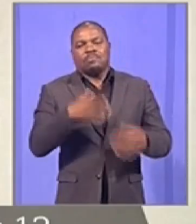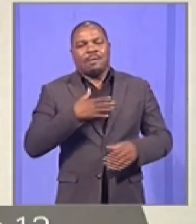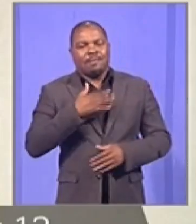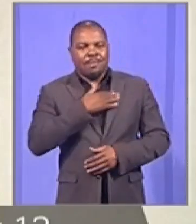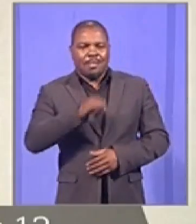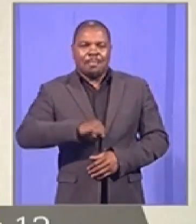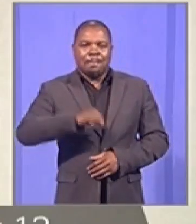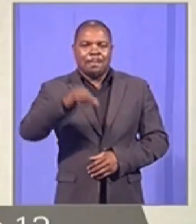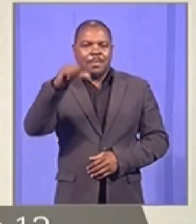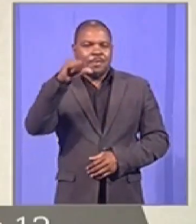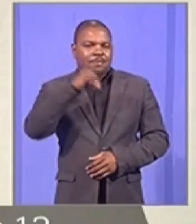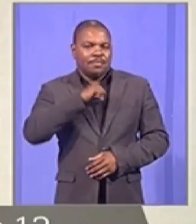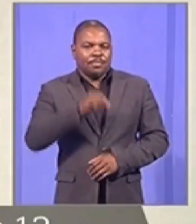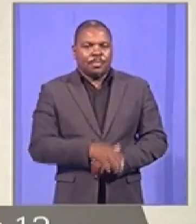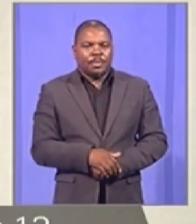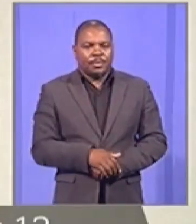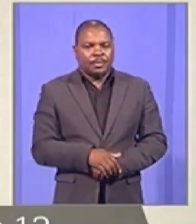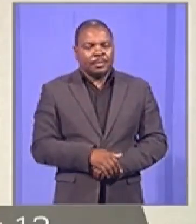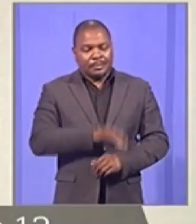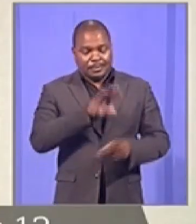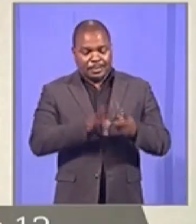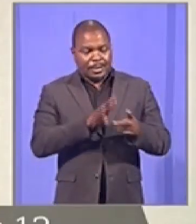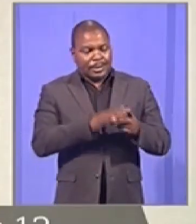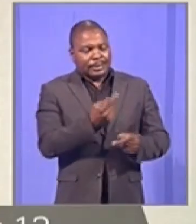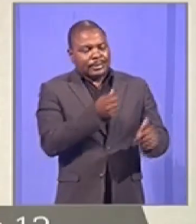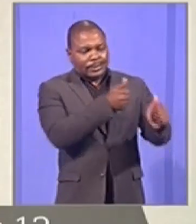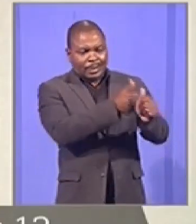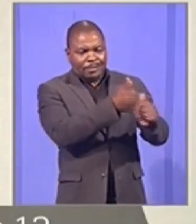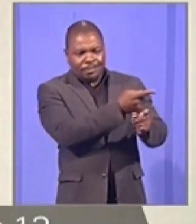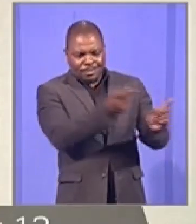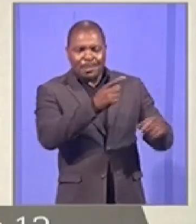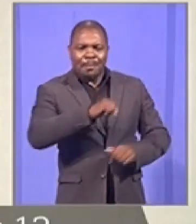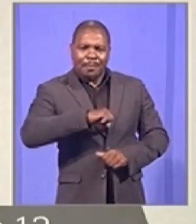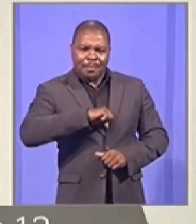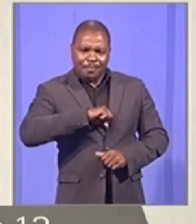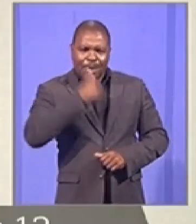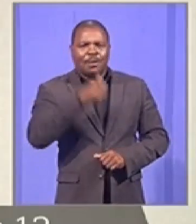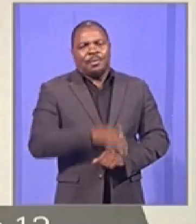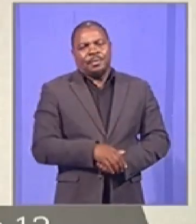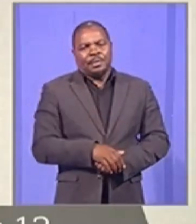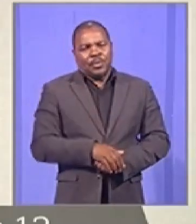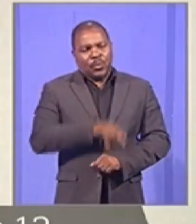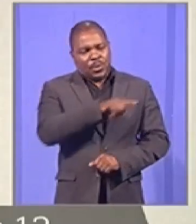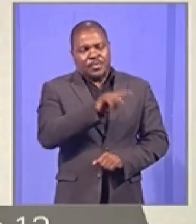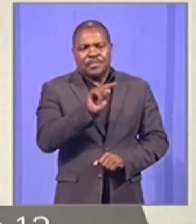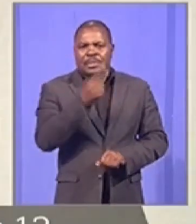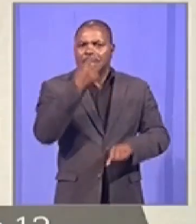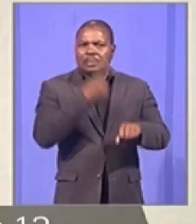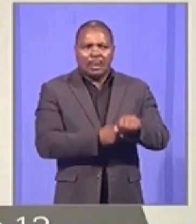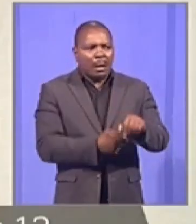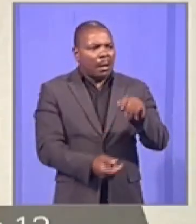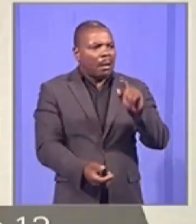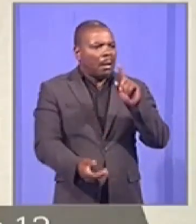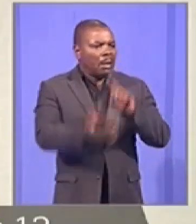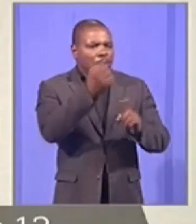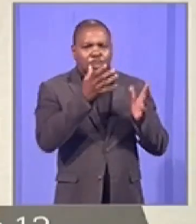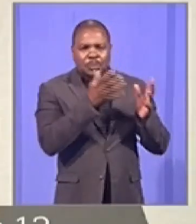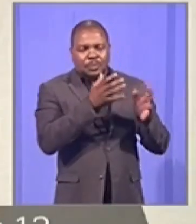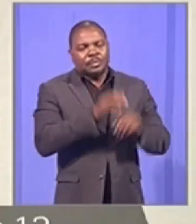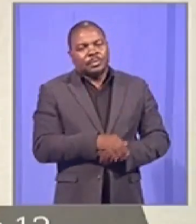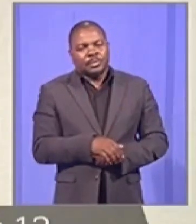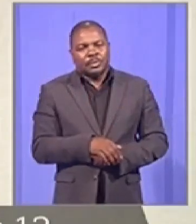nation, and I guess they've also made themselves proud. This is a historic achievement